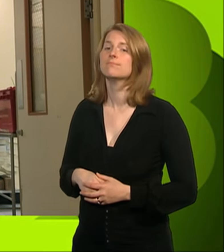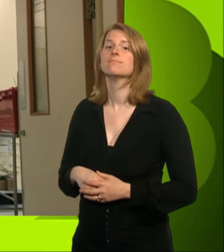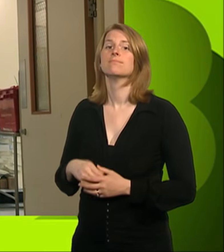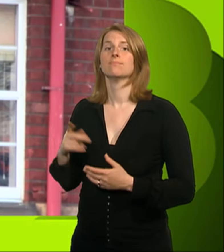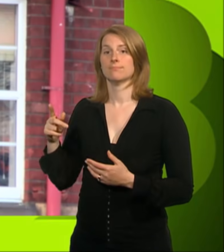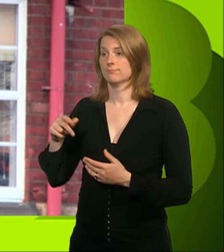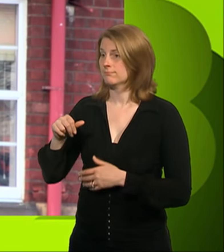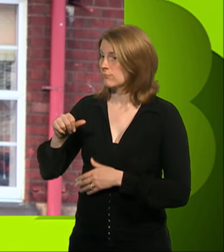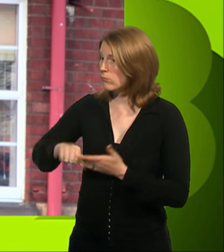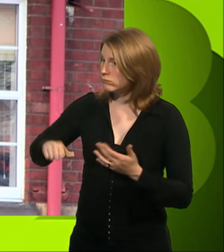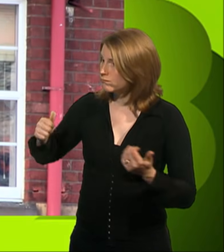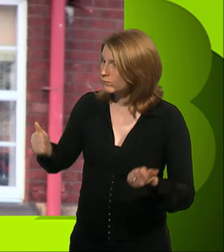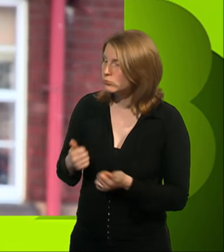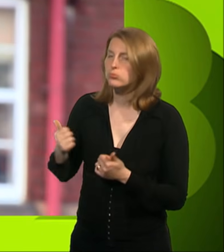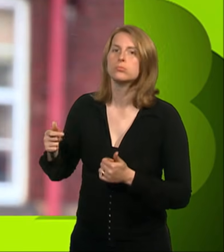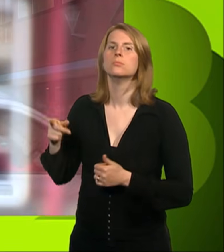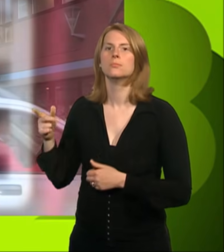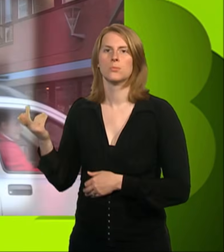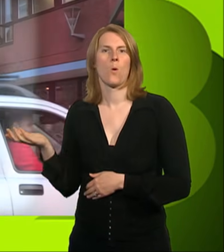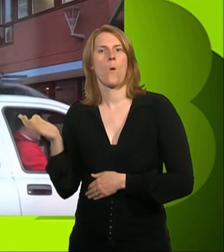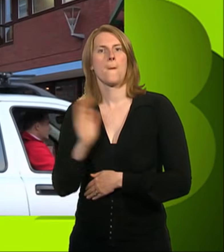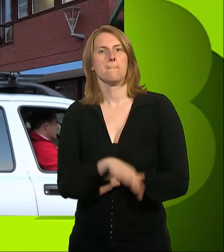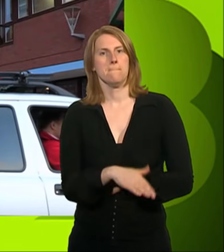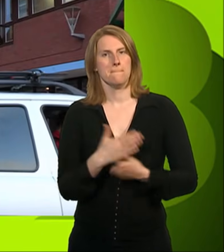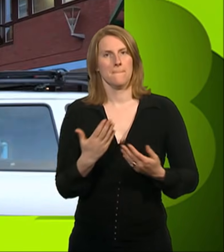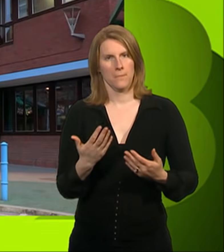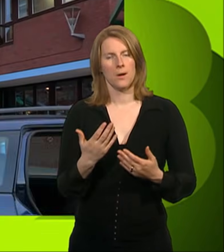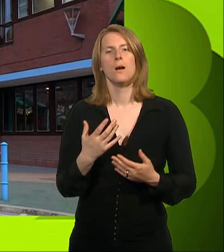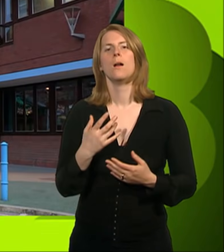back in a week's time to make sure everything is setting correctly.